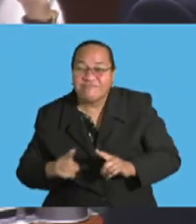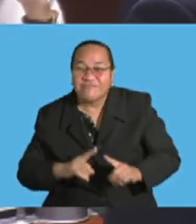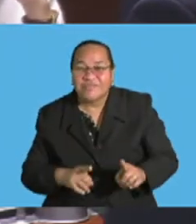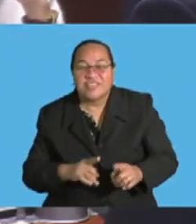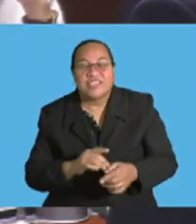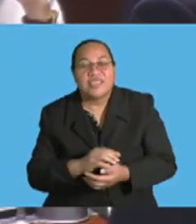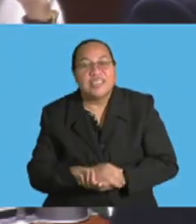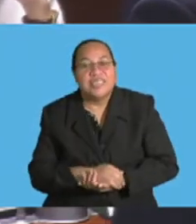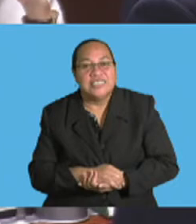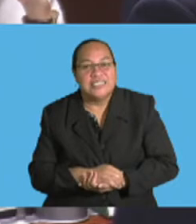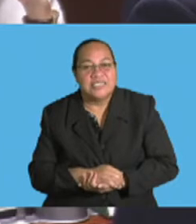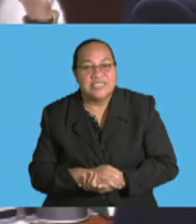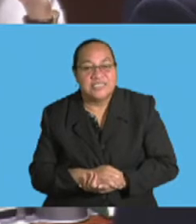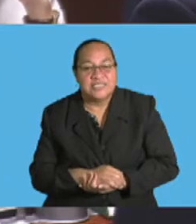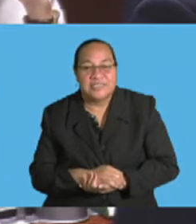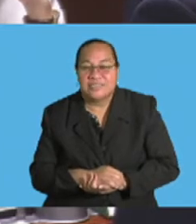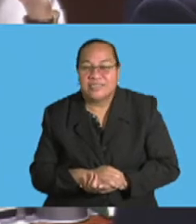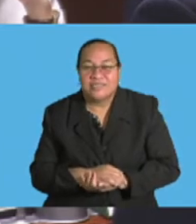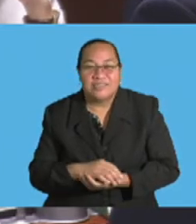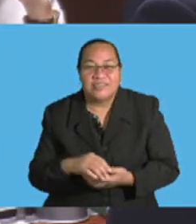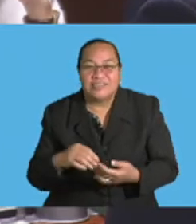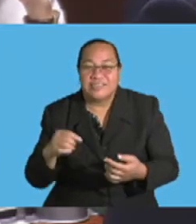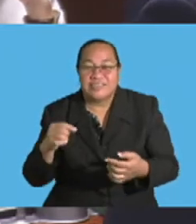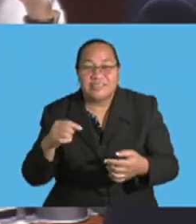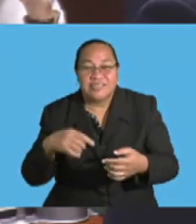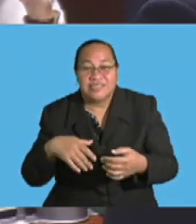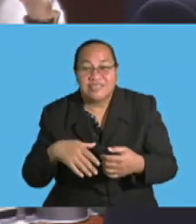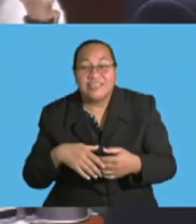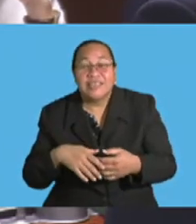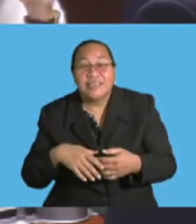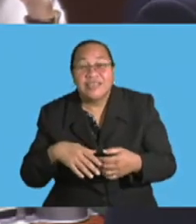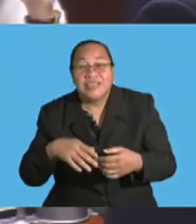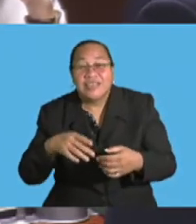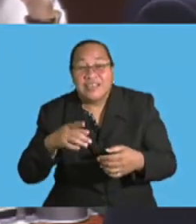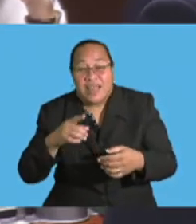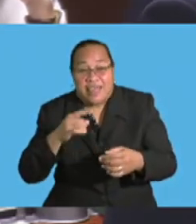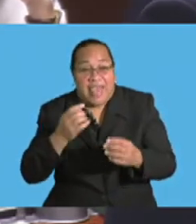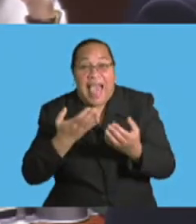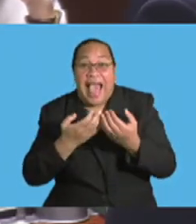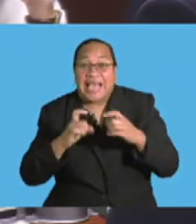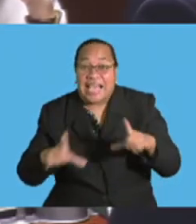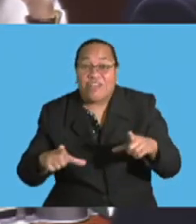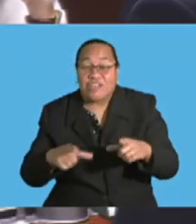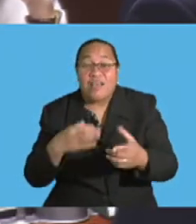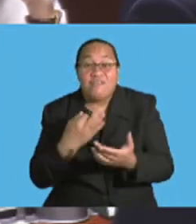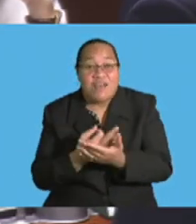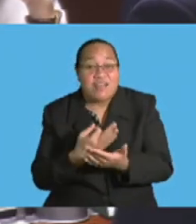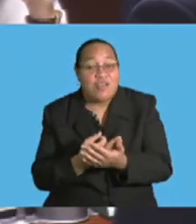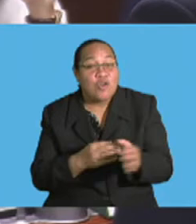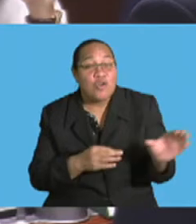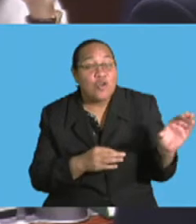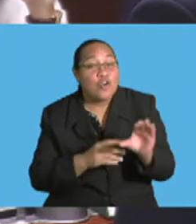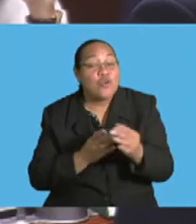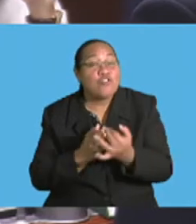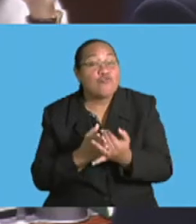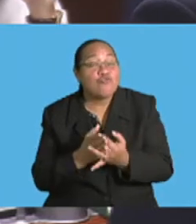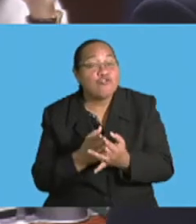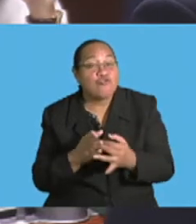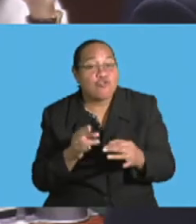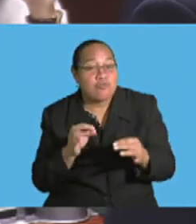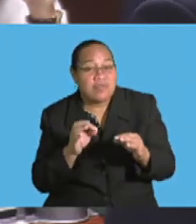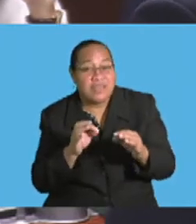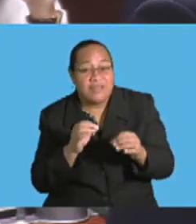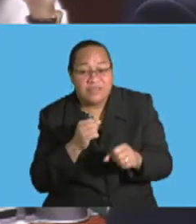Committee. Initially, Mr. Speaker, the Council was funded through GIZ. This is the German